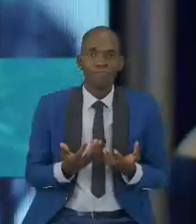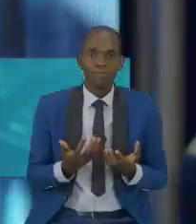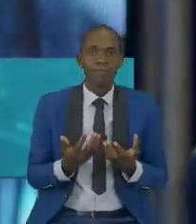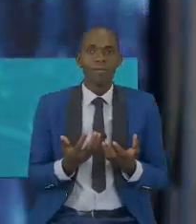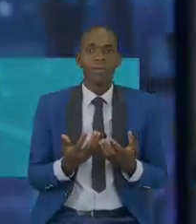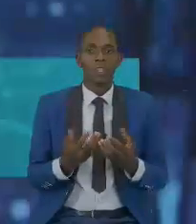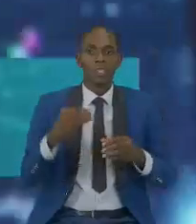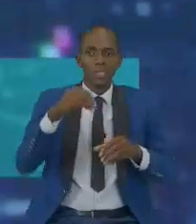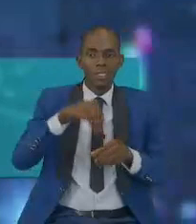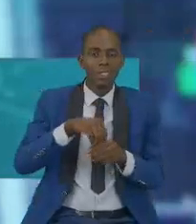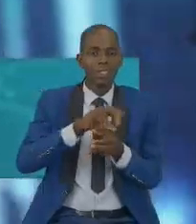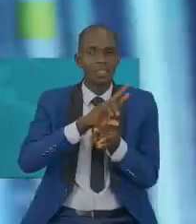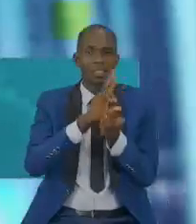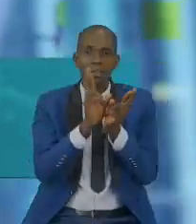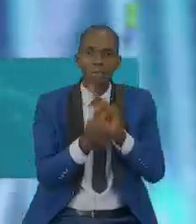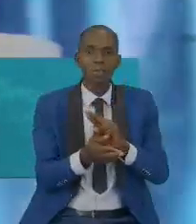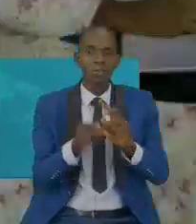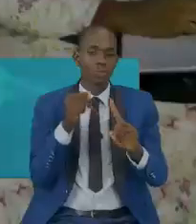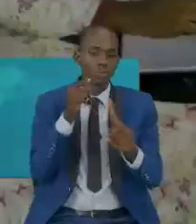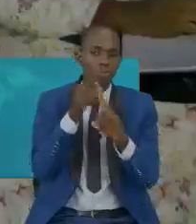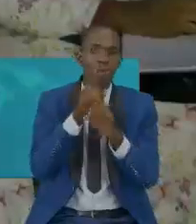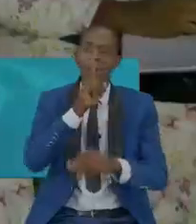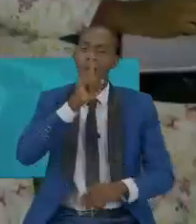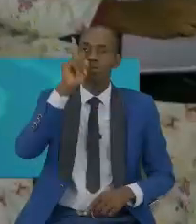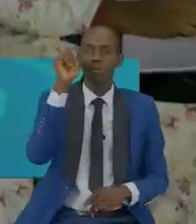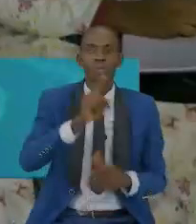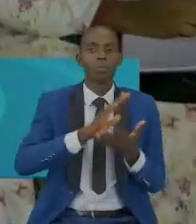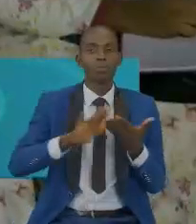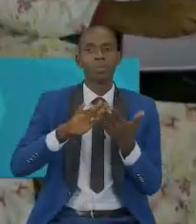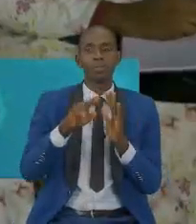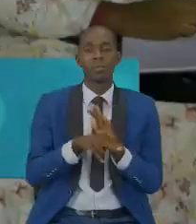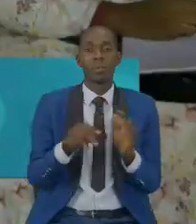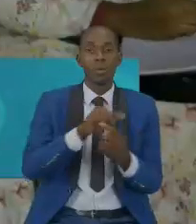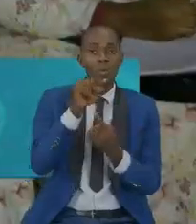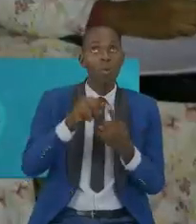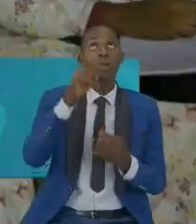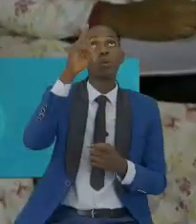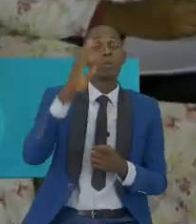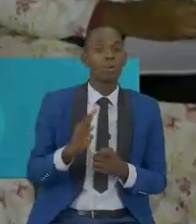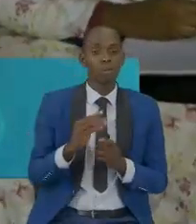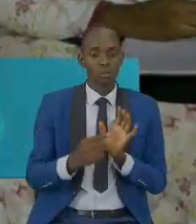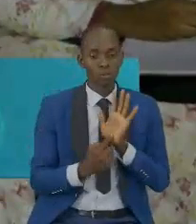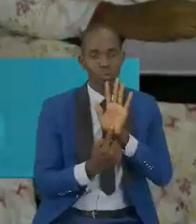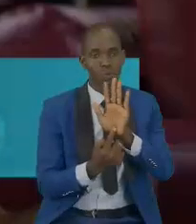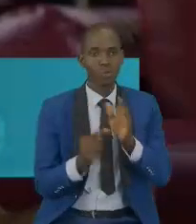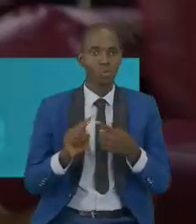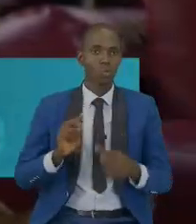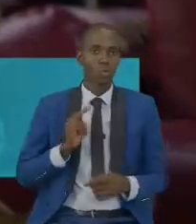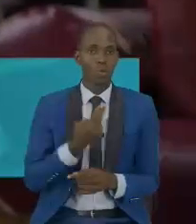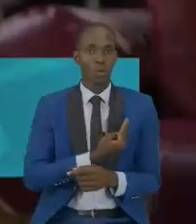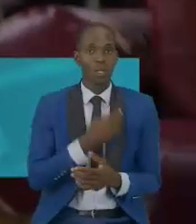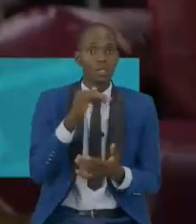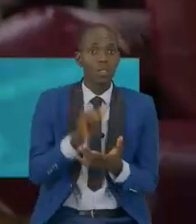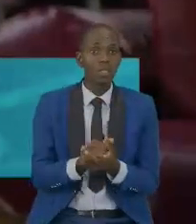towards assured forgiveness. When God reveals to us that we